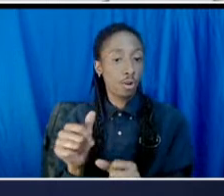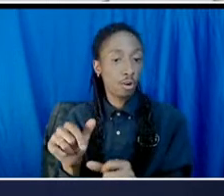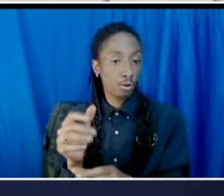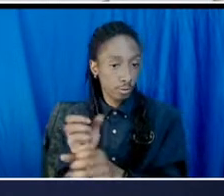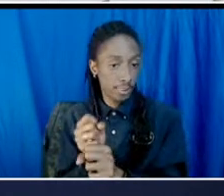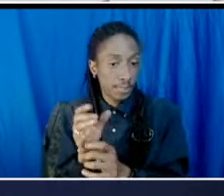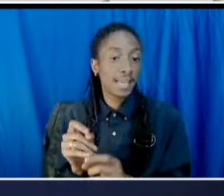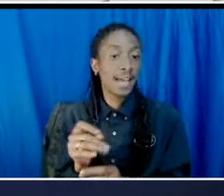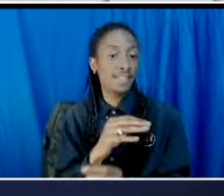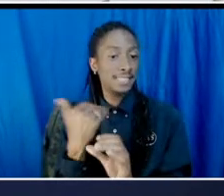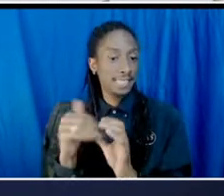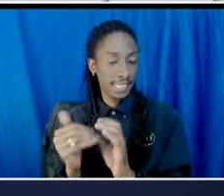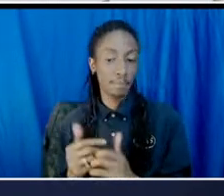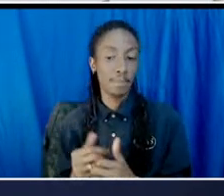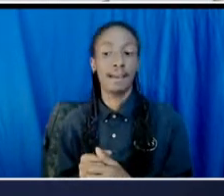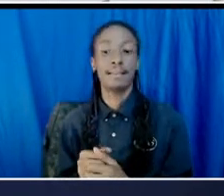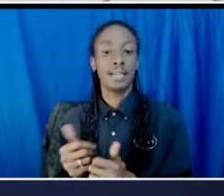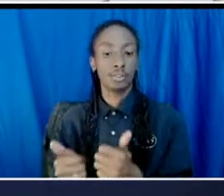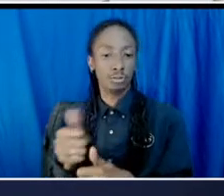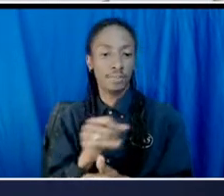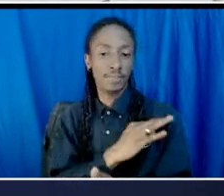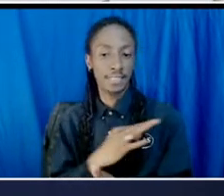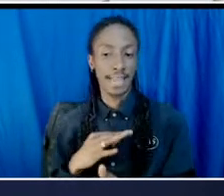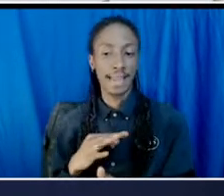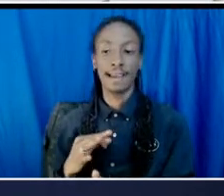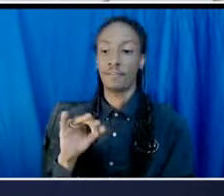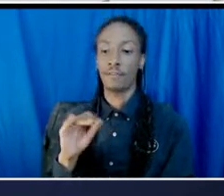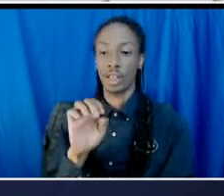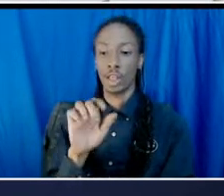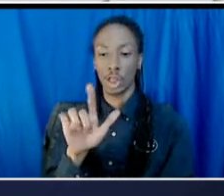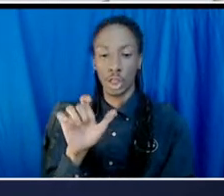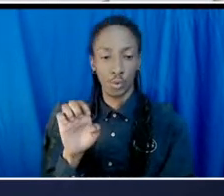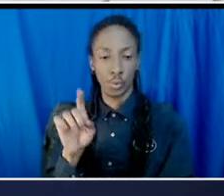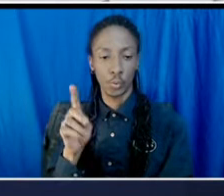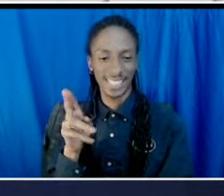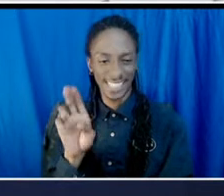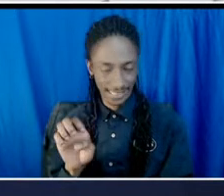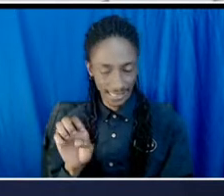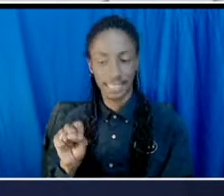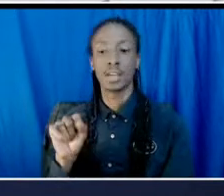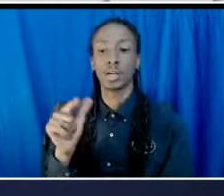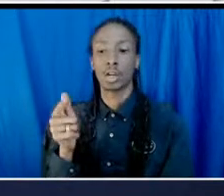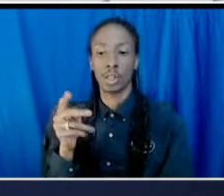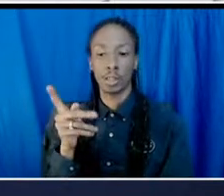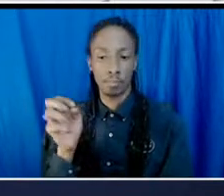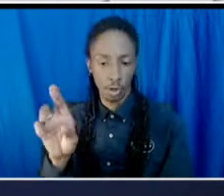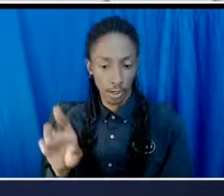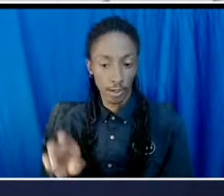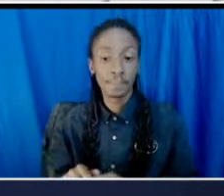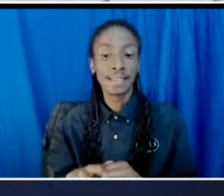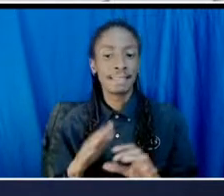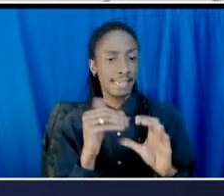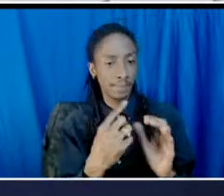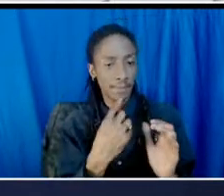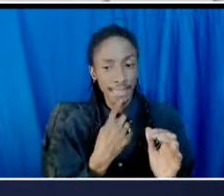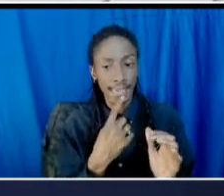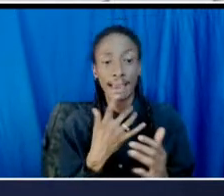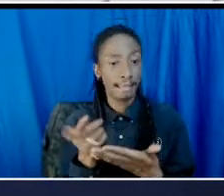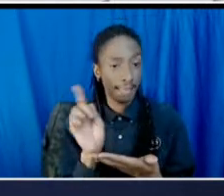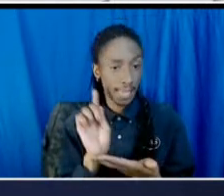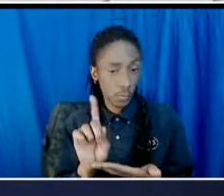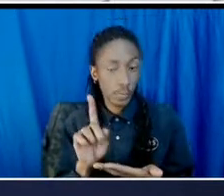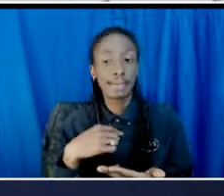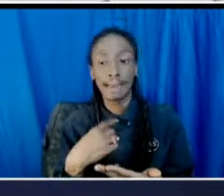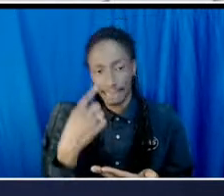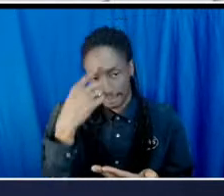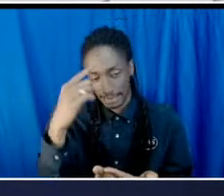of Staff to Congressman Louis Gohmert. And the email says, as stated last week, I believe the Vice President and his staff would